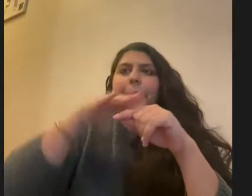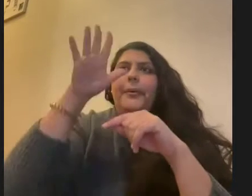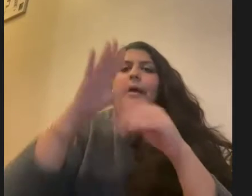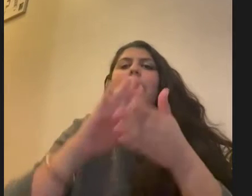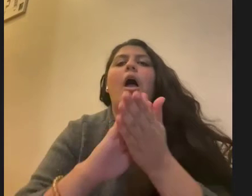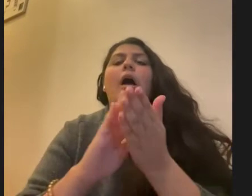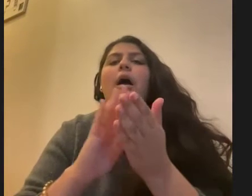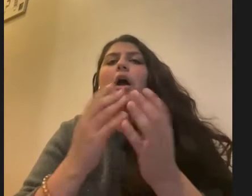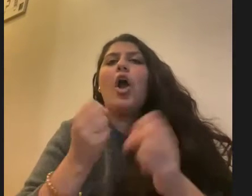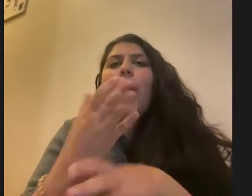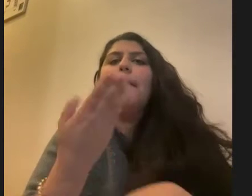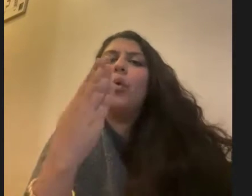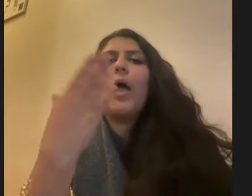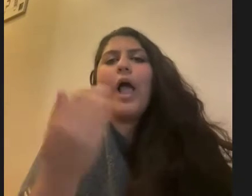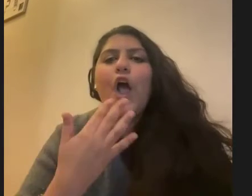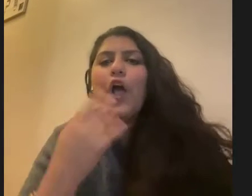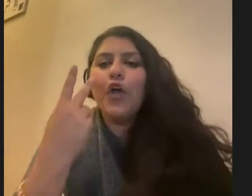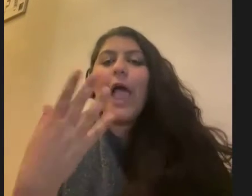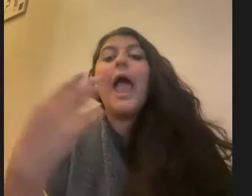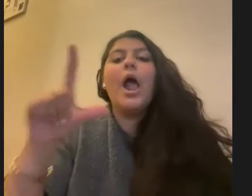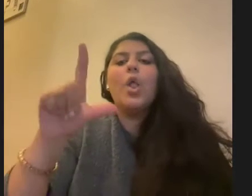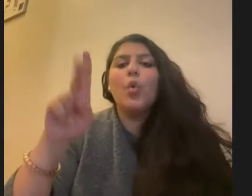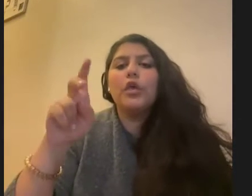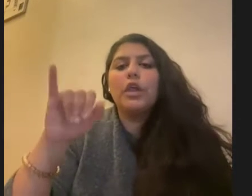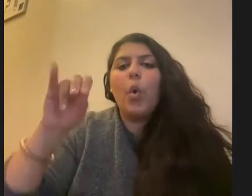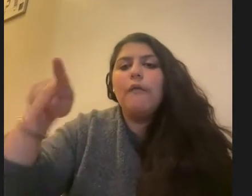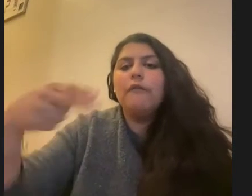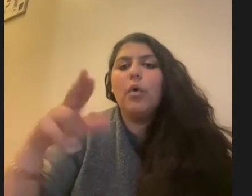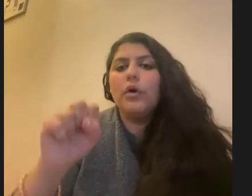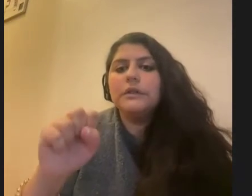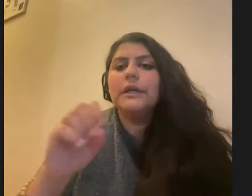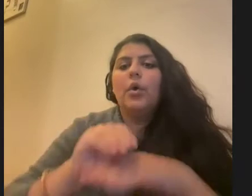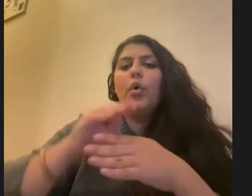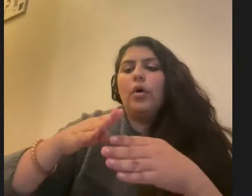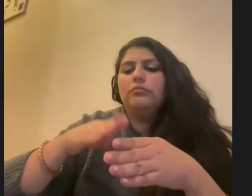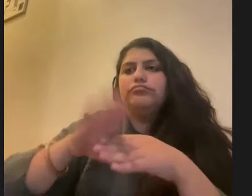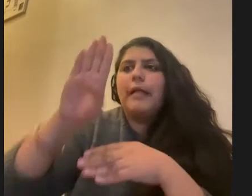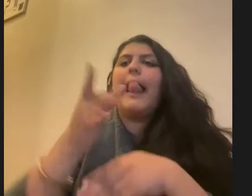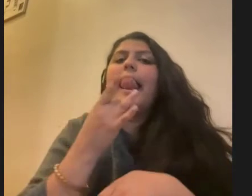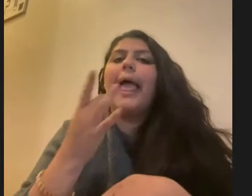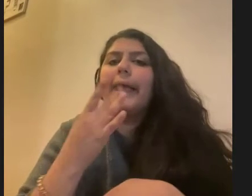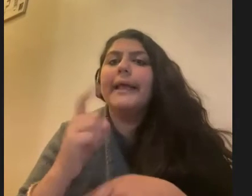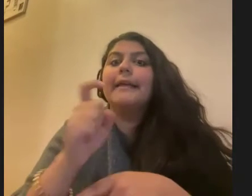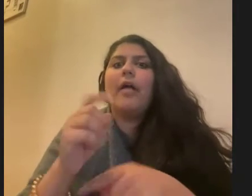then you also have leucophores, which are going to reflect light. And so that gives you bright white